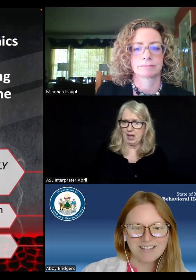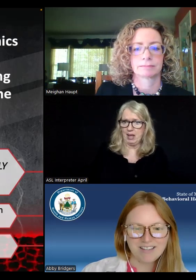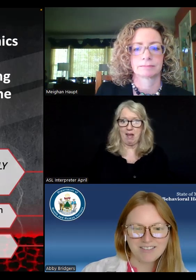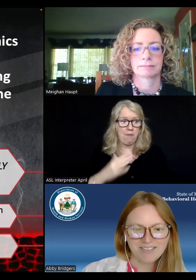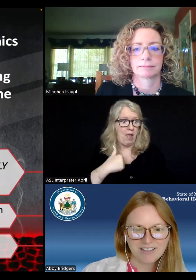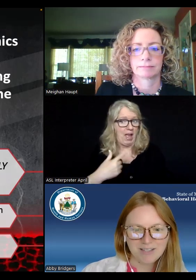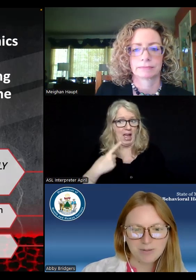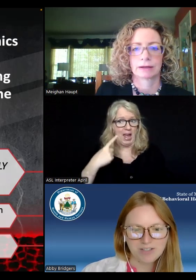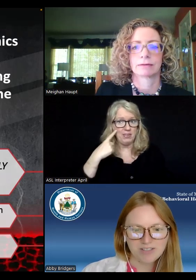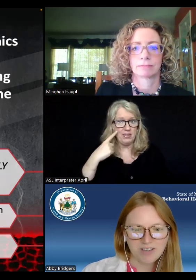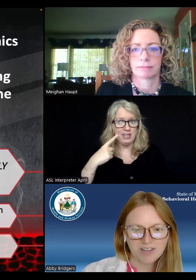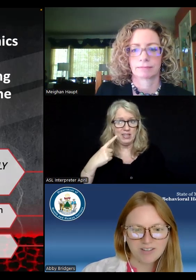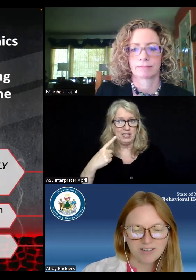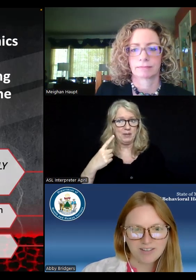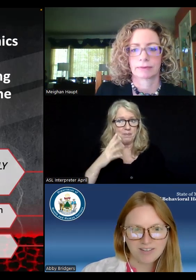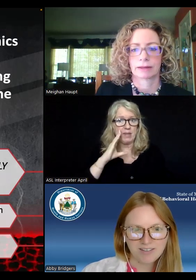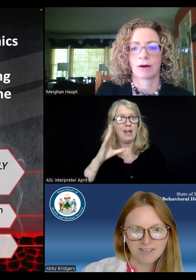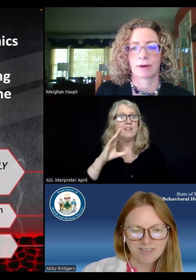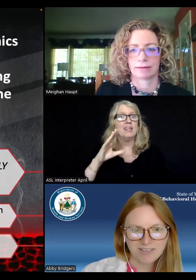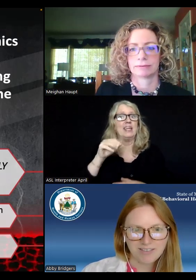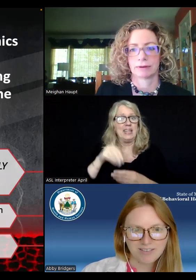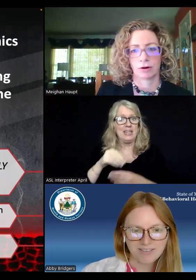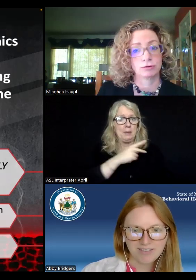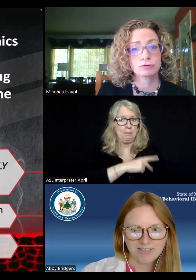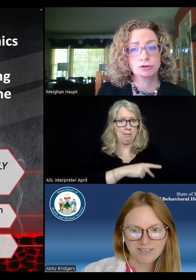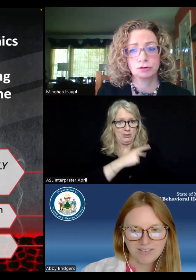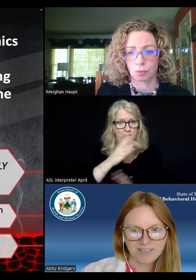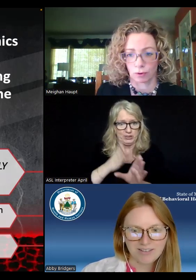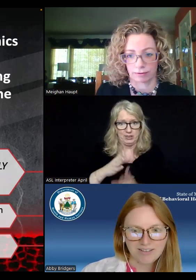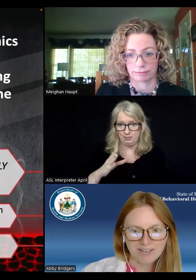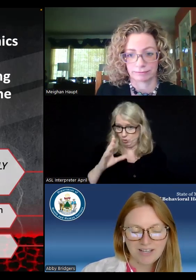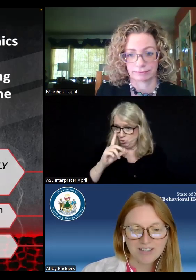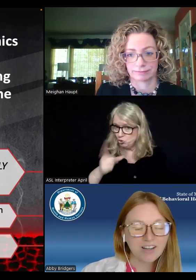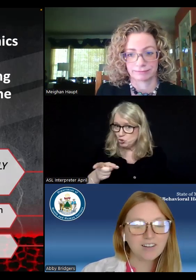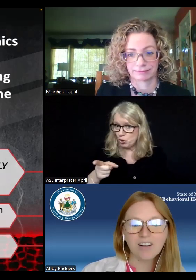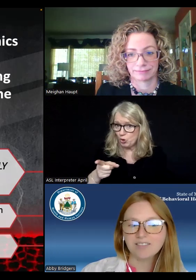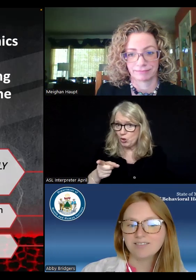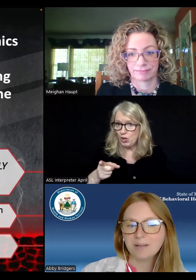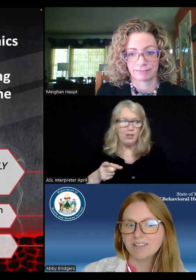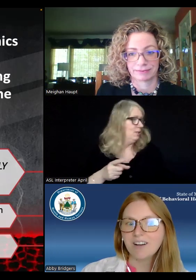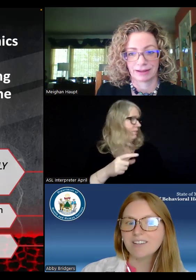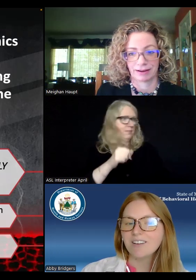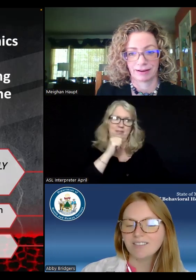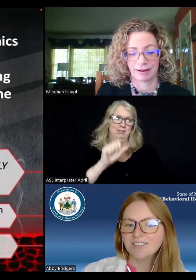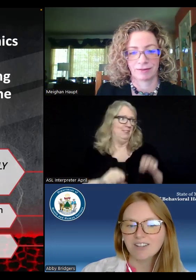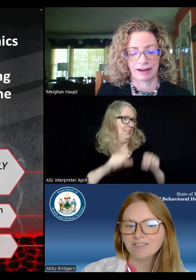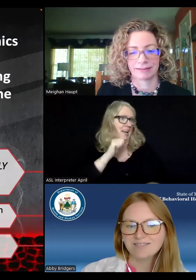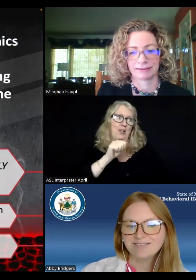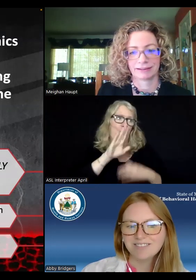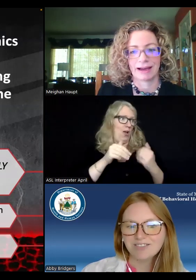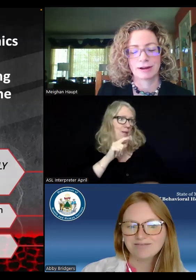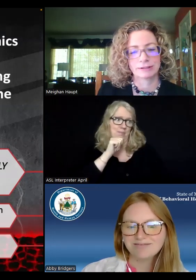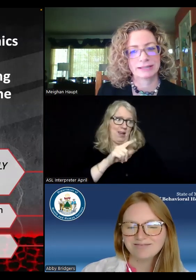think C, inpatient psych. Okay, are you sure? Not at all, Meg, not at all. No,